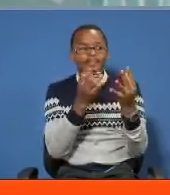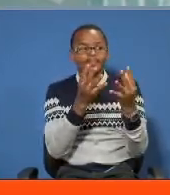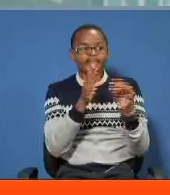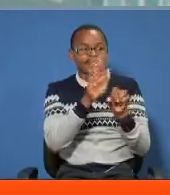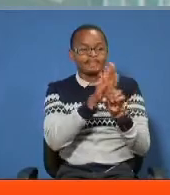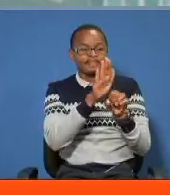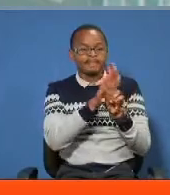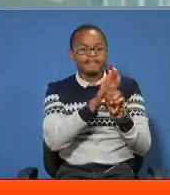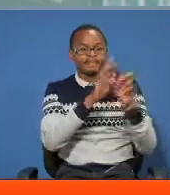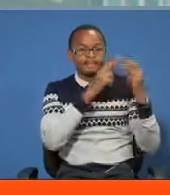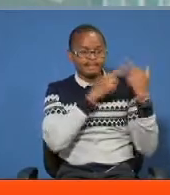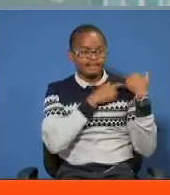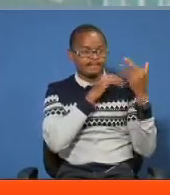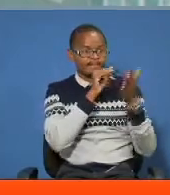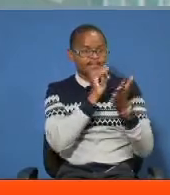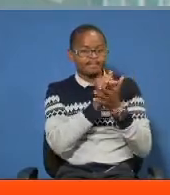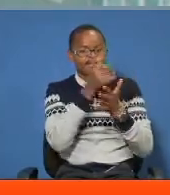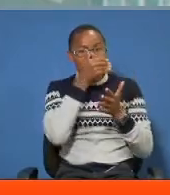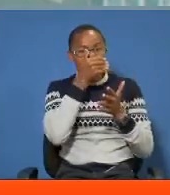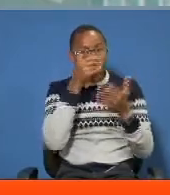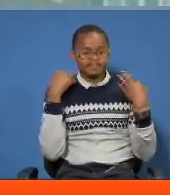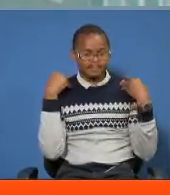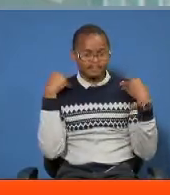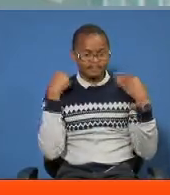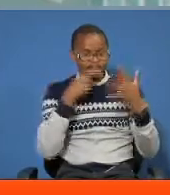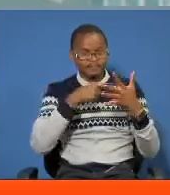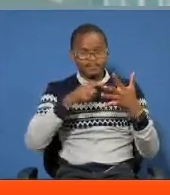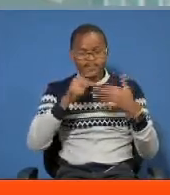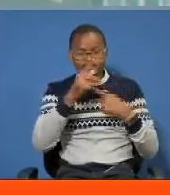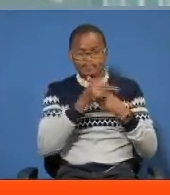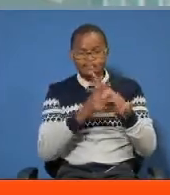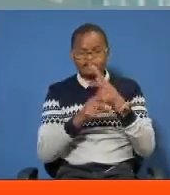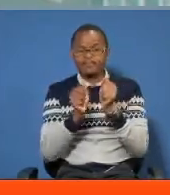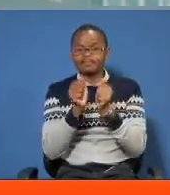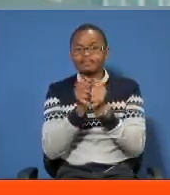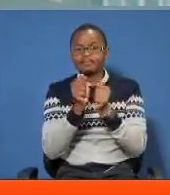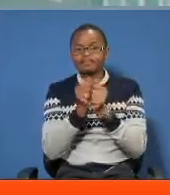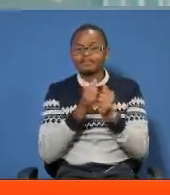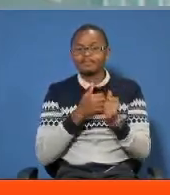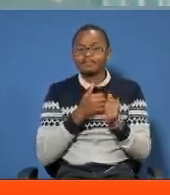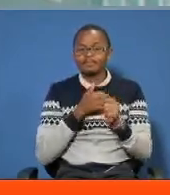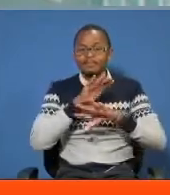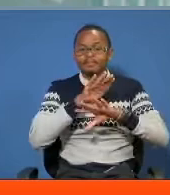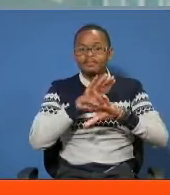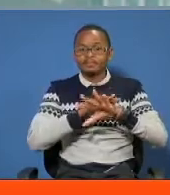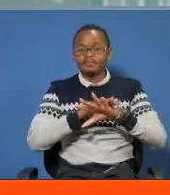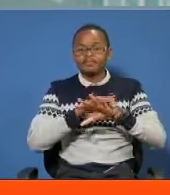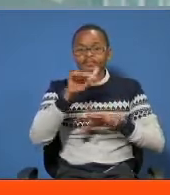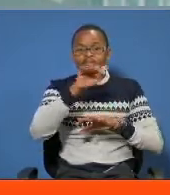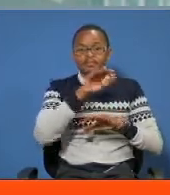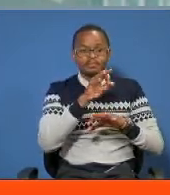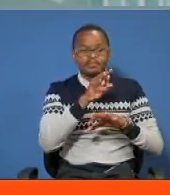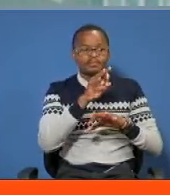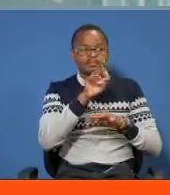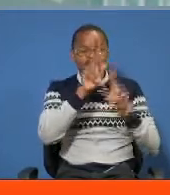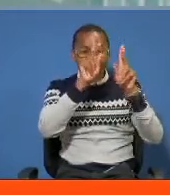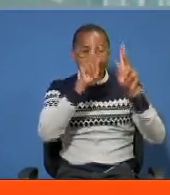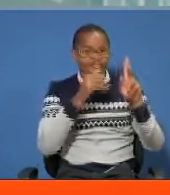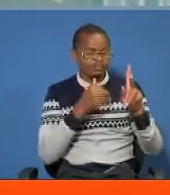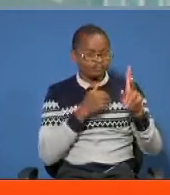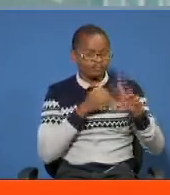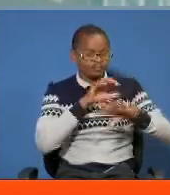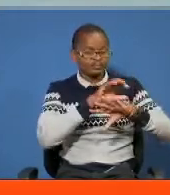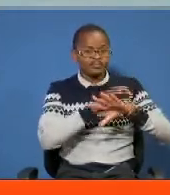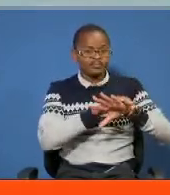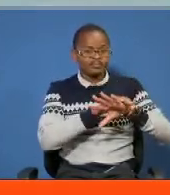as many accelerators as possible so that they have best practices, they have the right partnerships, and they have good positions. If I'm in